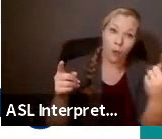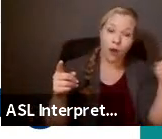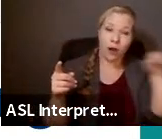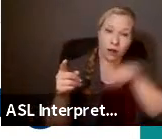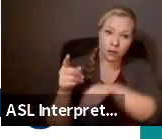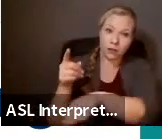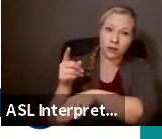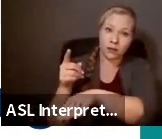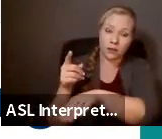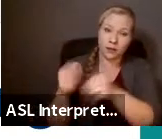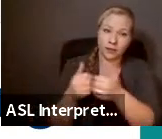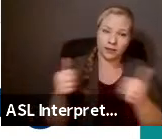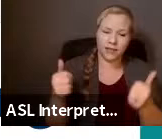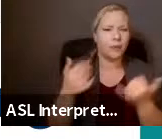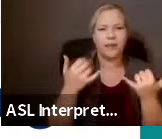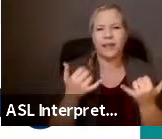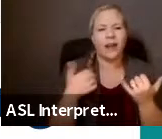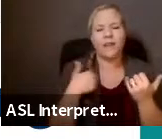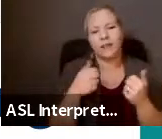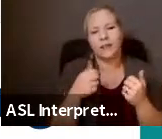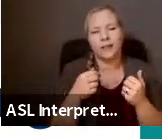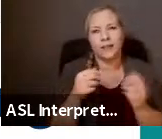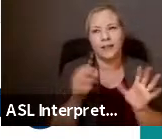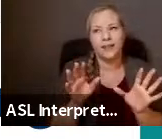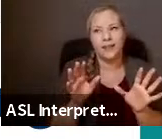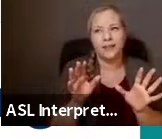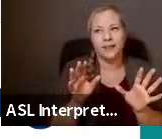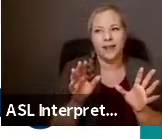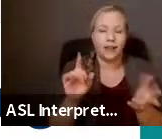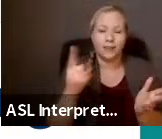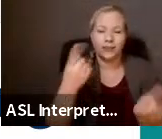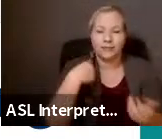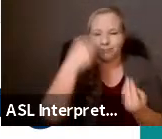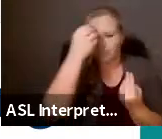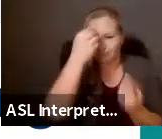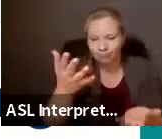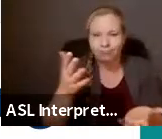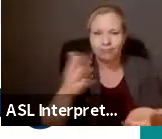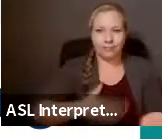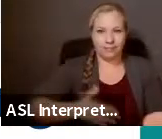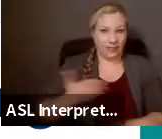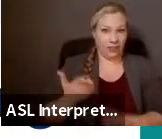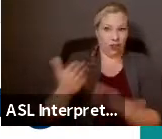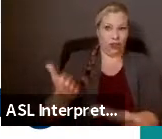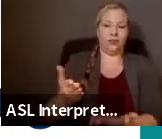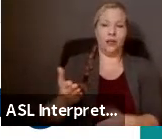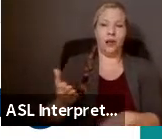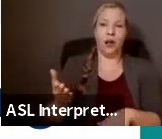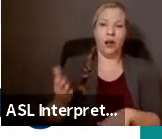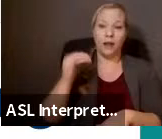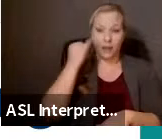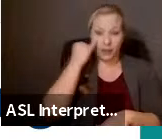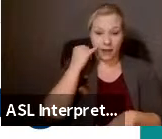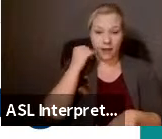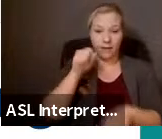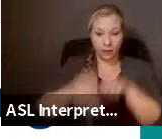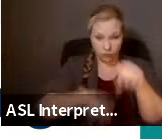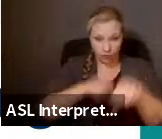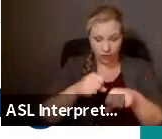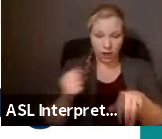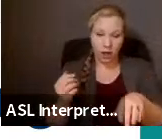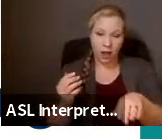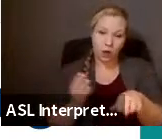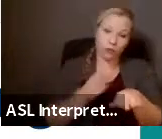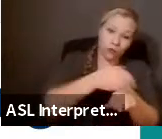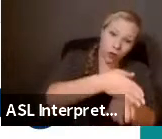we're looking at a bunch of options. I would just flag that anytime we're bringing a path across a freeway on and off ramp, which appears to be in the